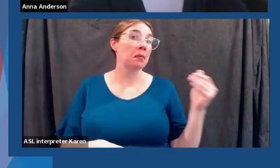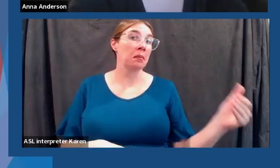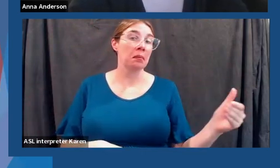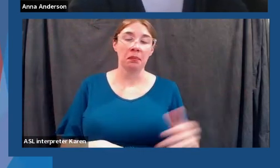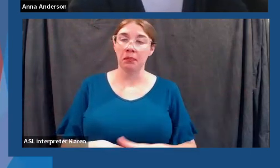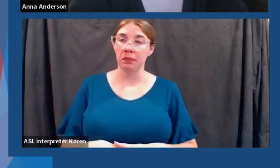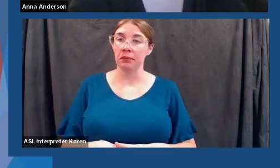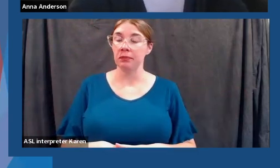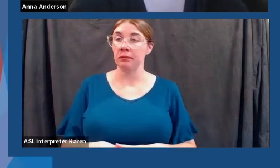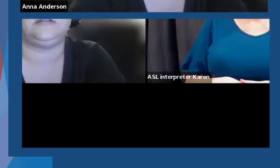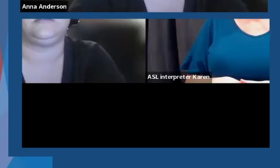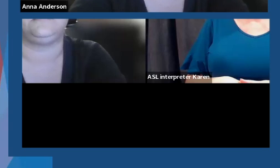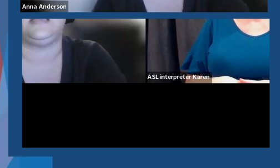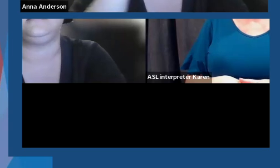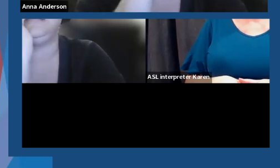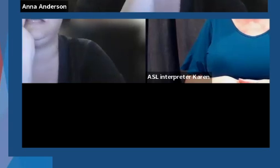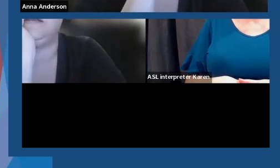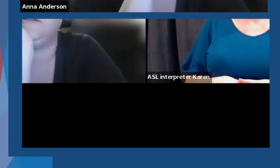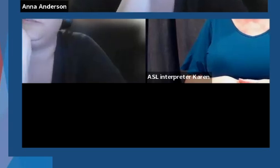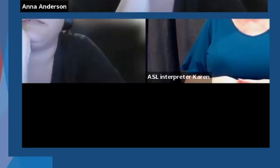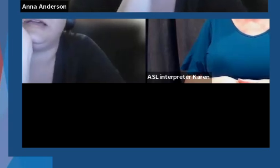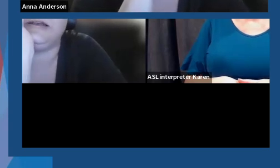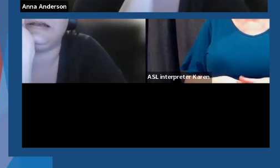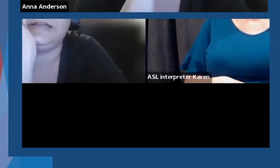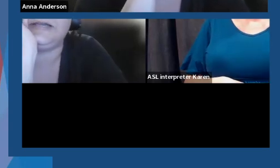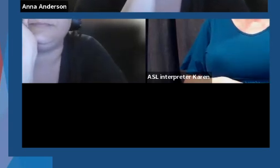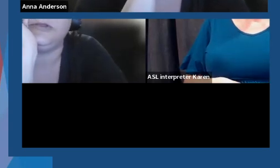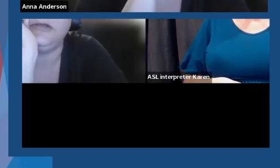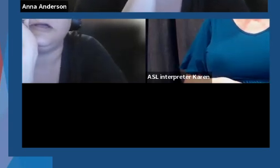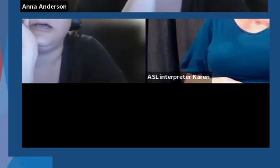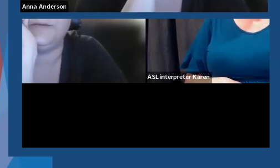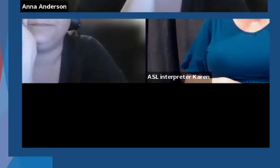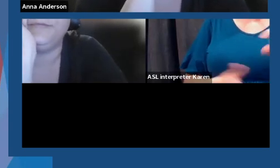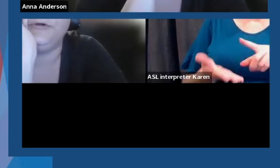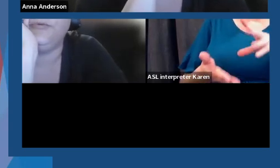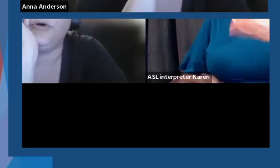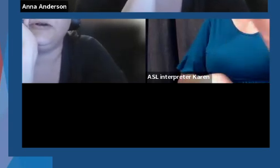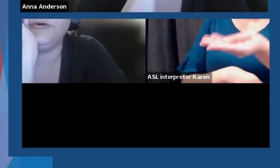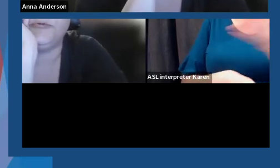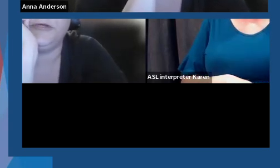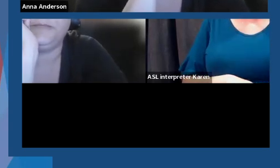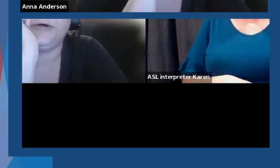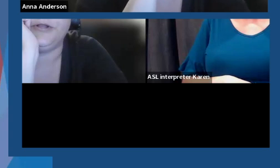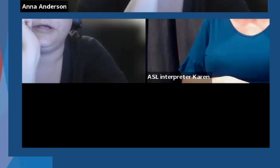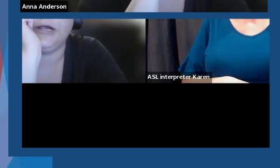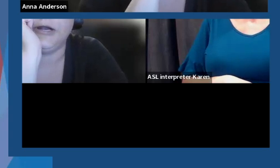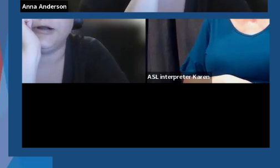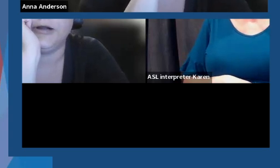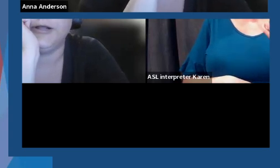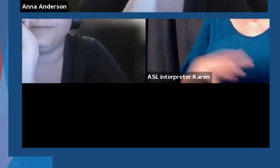Now, this is what I was saying. Is there anybody that does not need to provide an ID? One group of